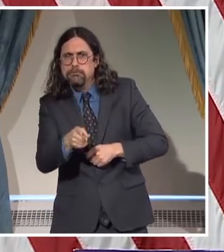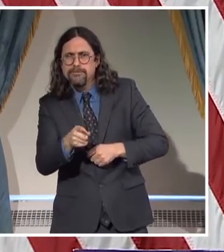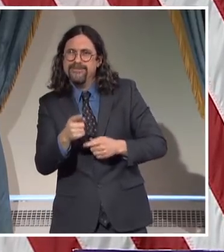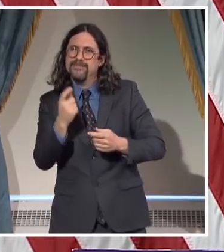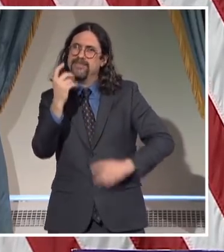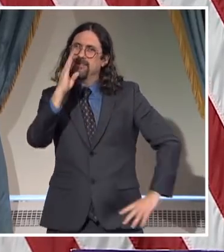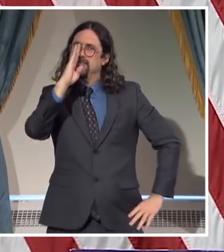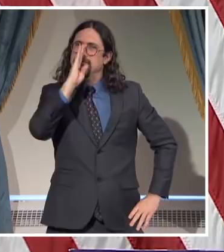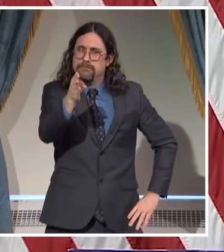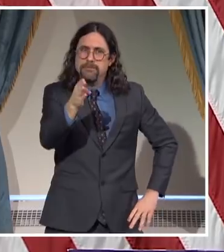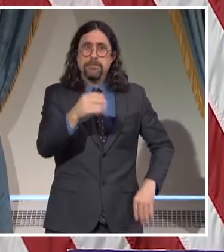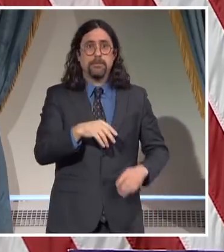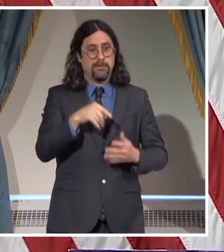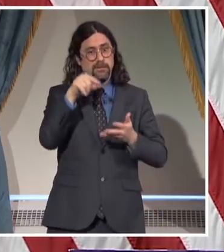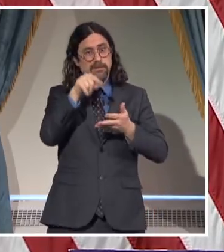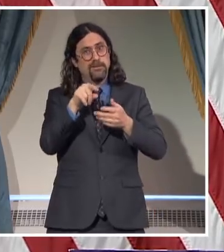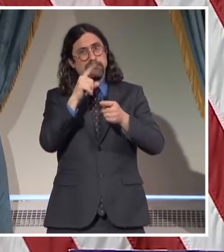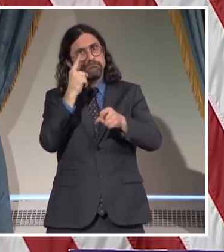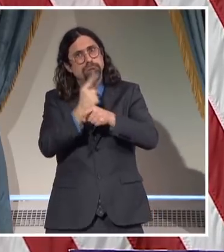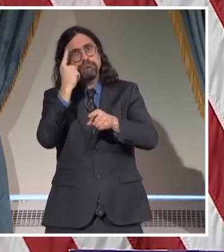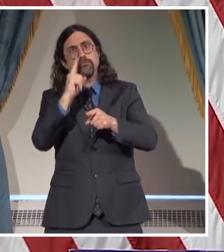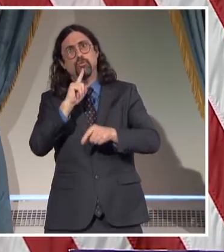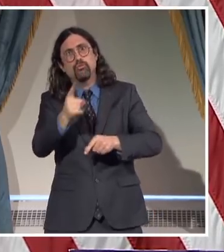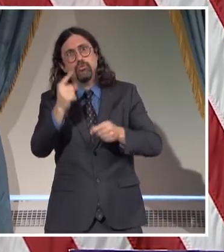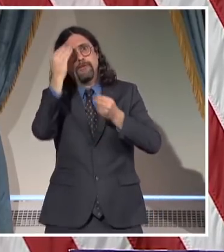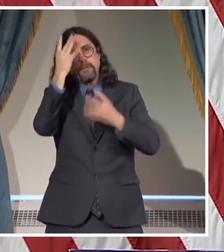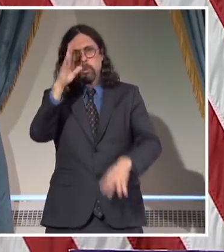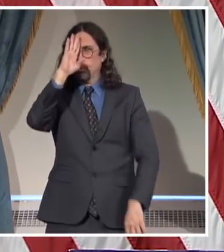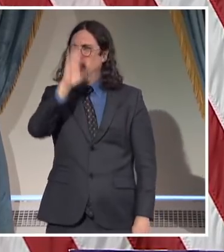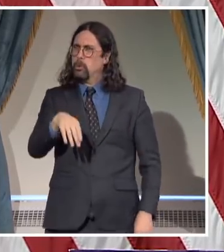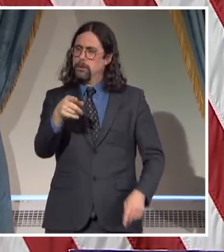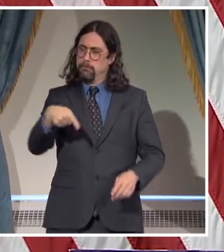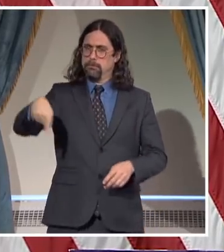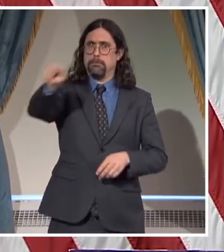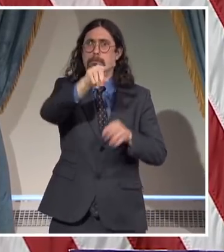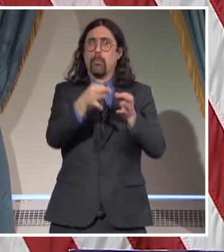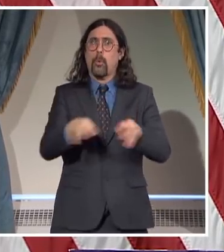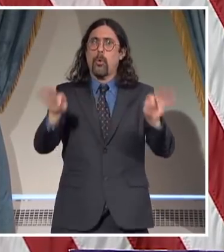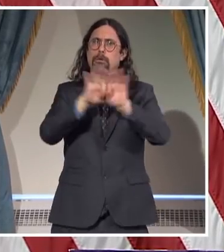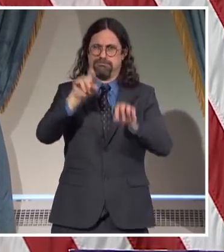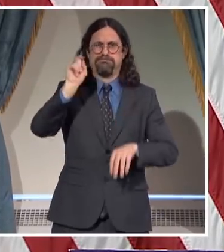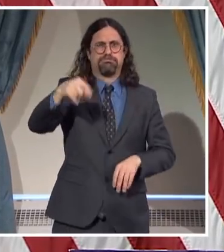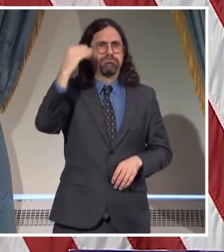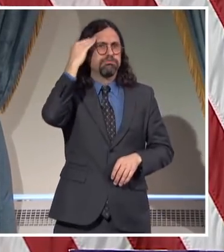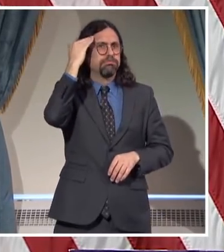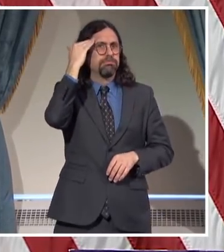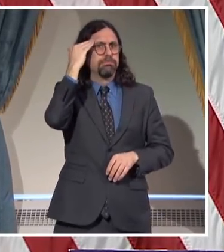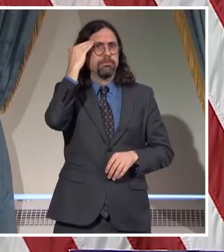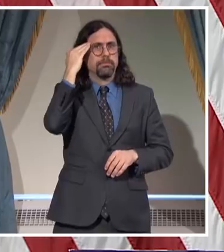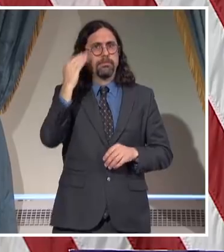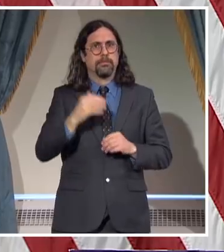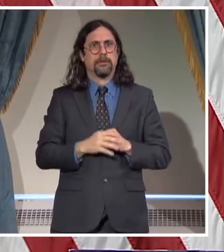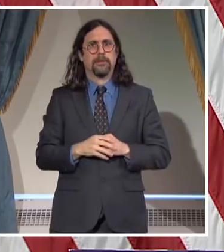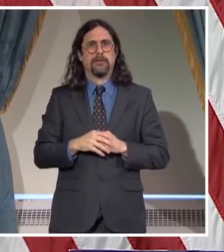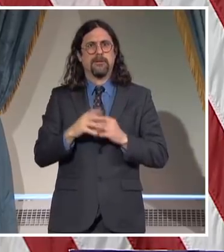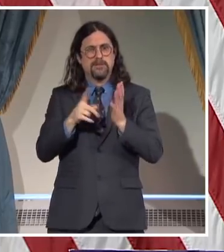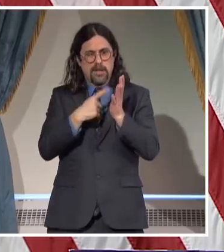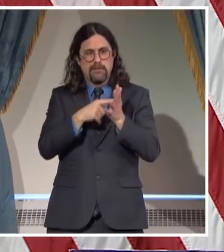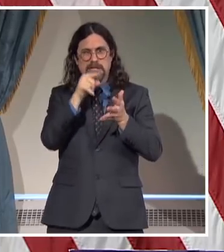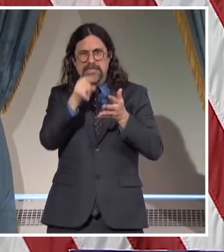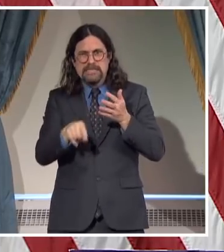to tell you information that sometimes will be tough to hear, other times, thank God, will be hopeful and